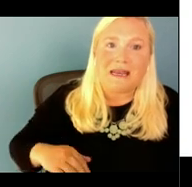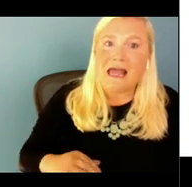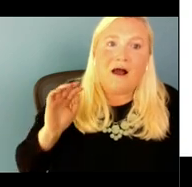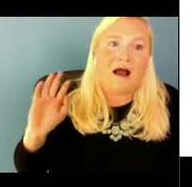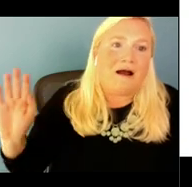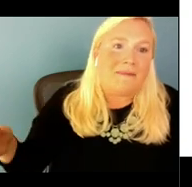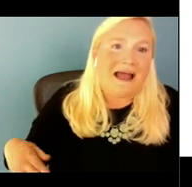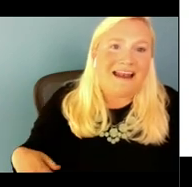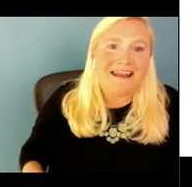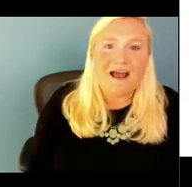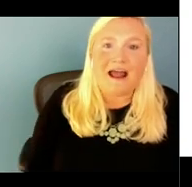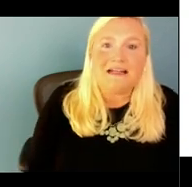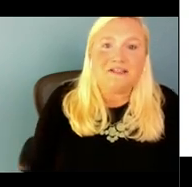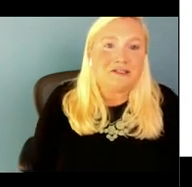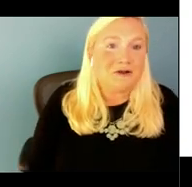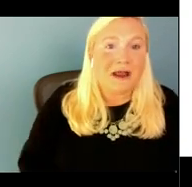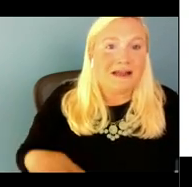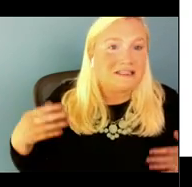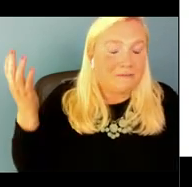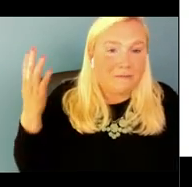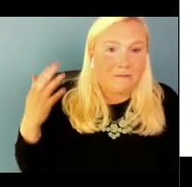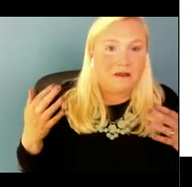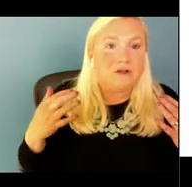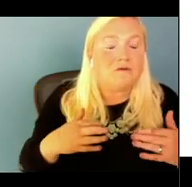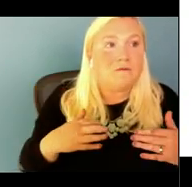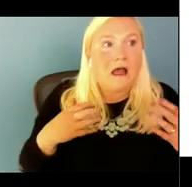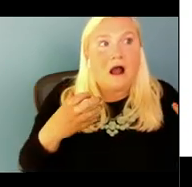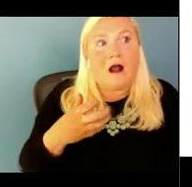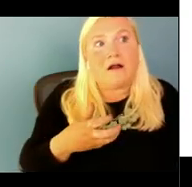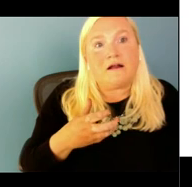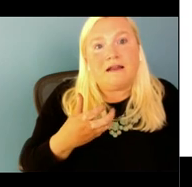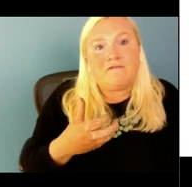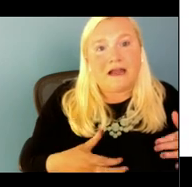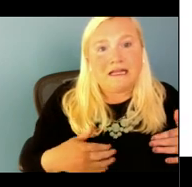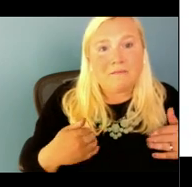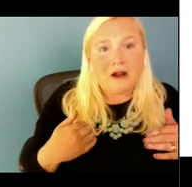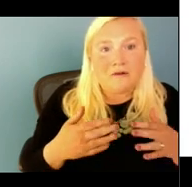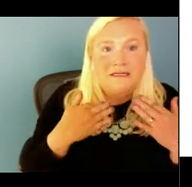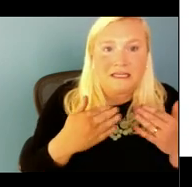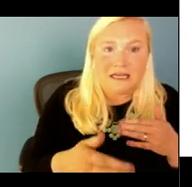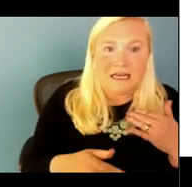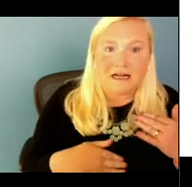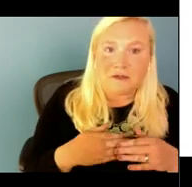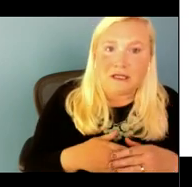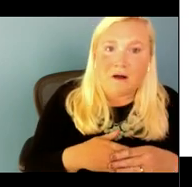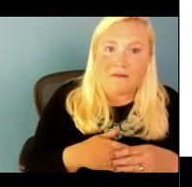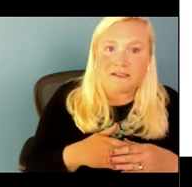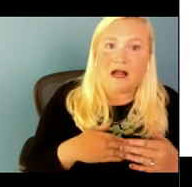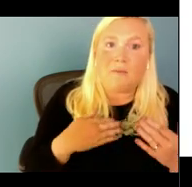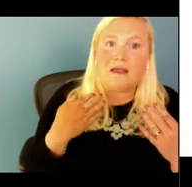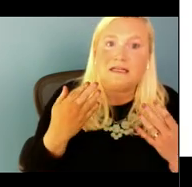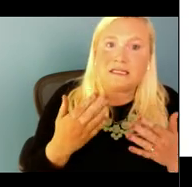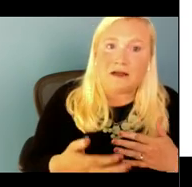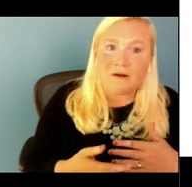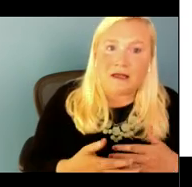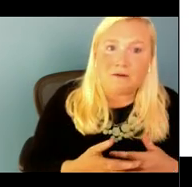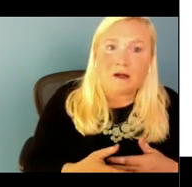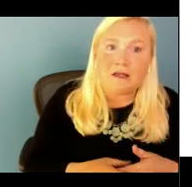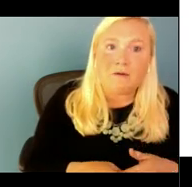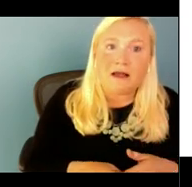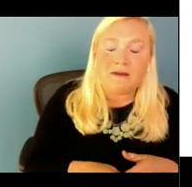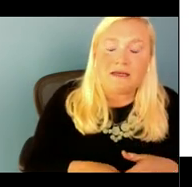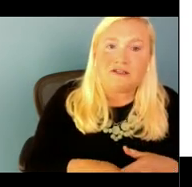you. And it's just great to you. Are inviting them not only to connect with you on this topic and to